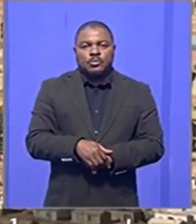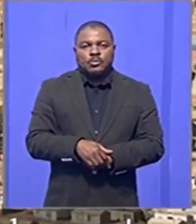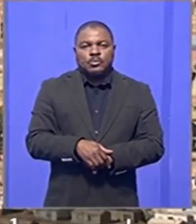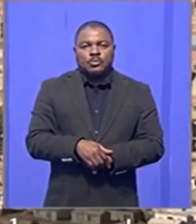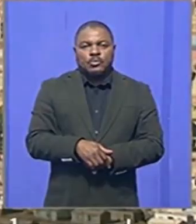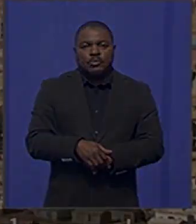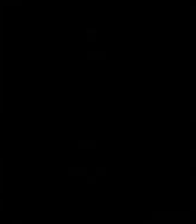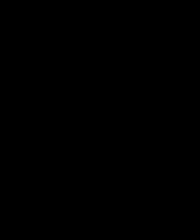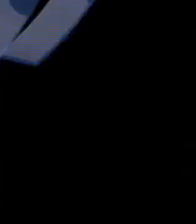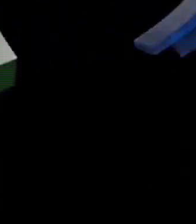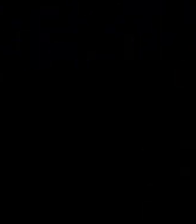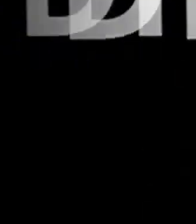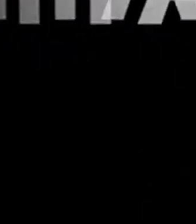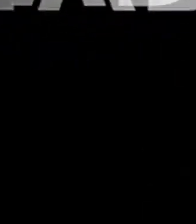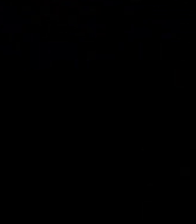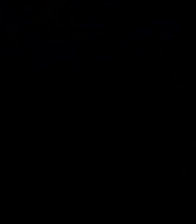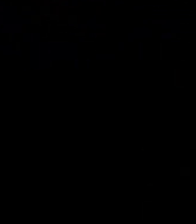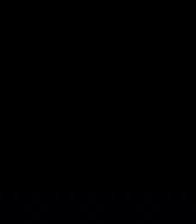Qwaqwa.